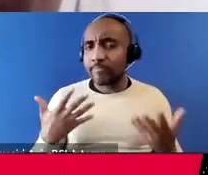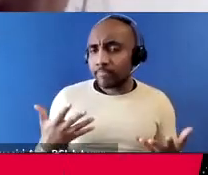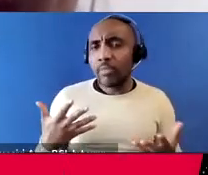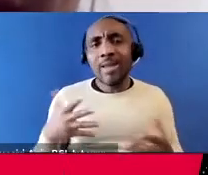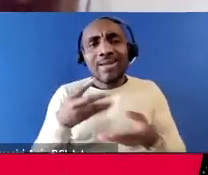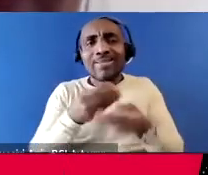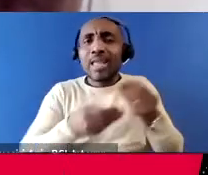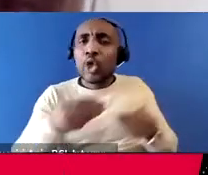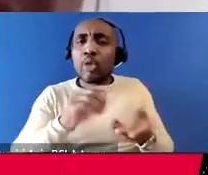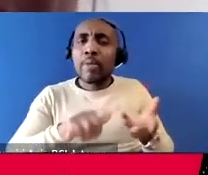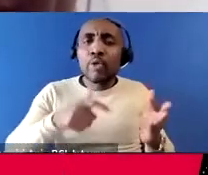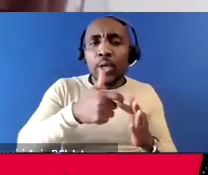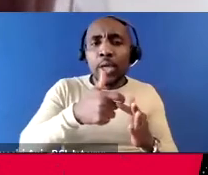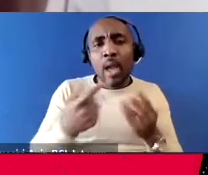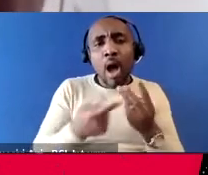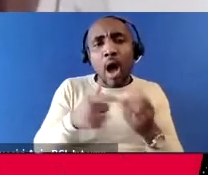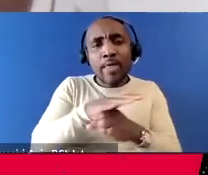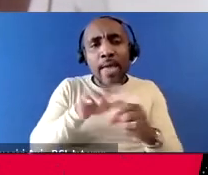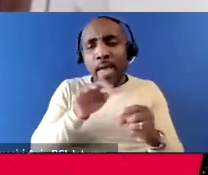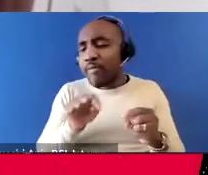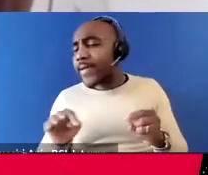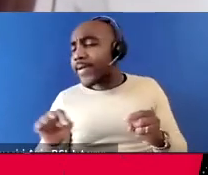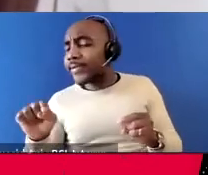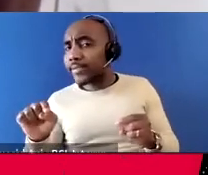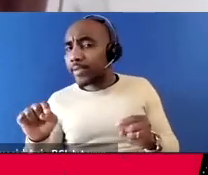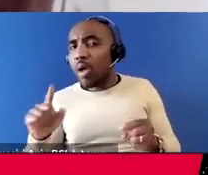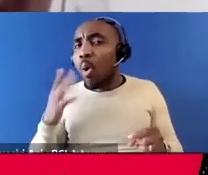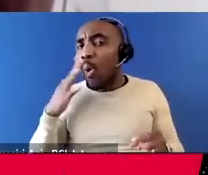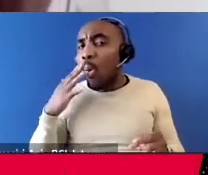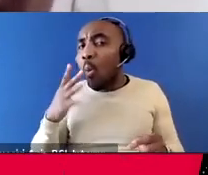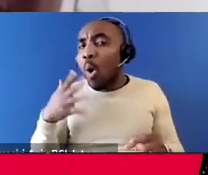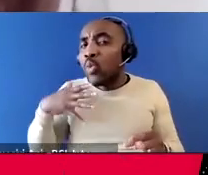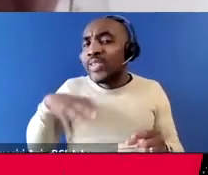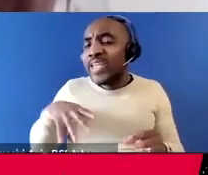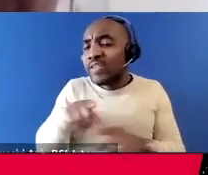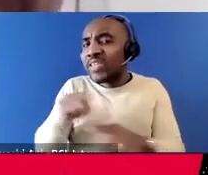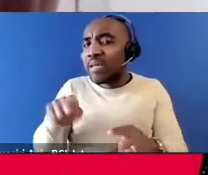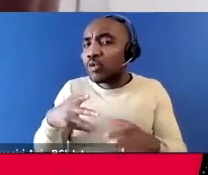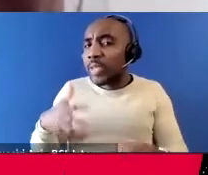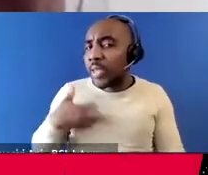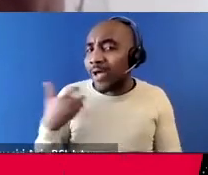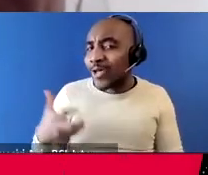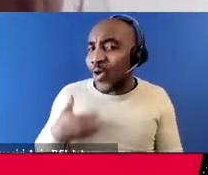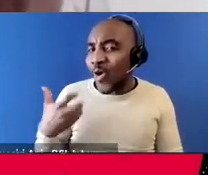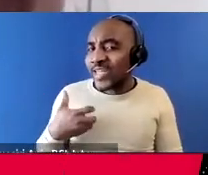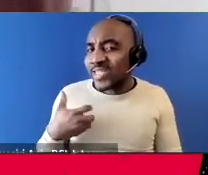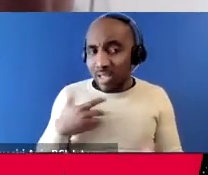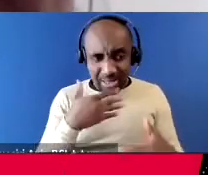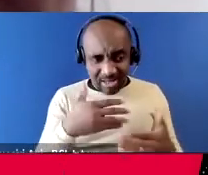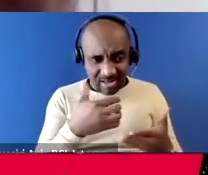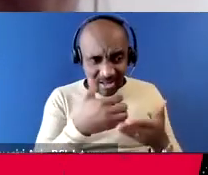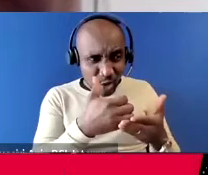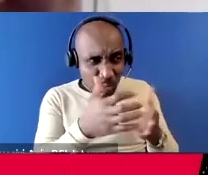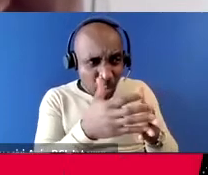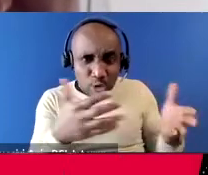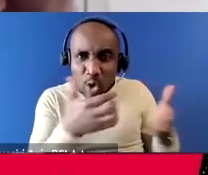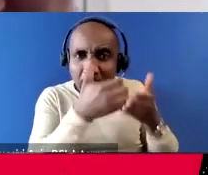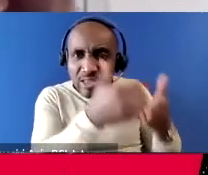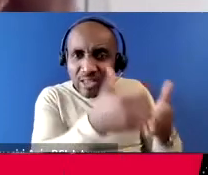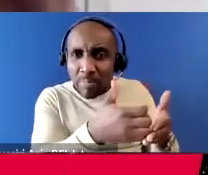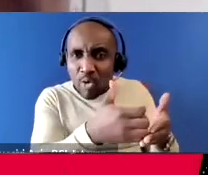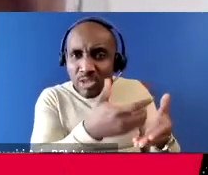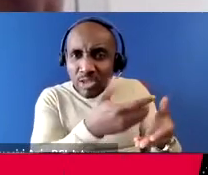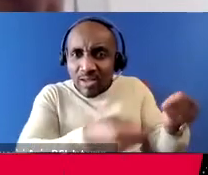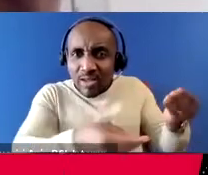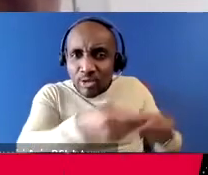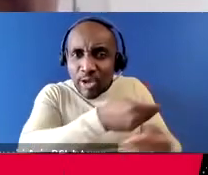to the arms industry. So if I was somebody who ran a business making green technologies, for example, I'd